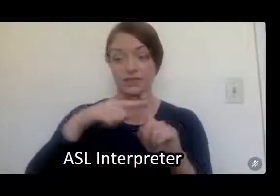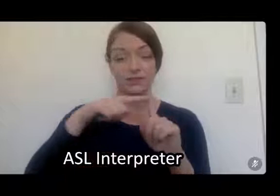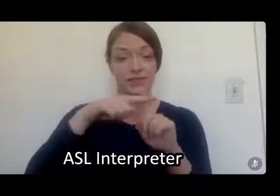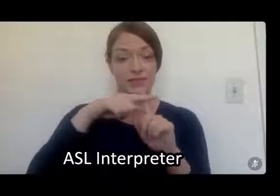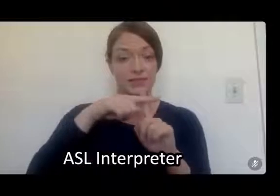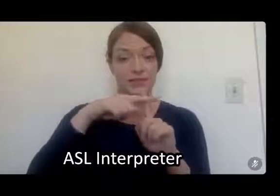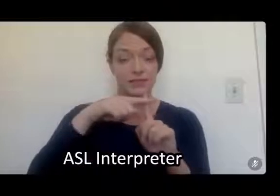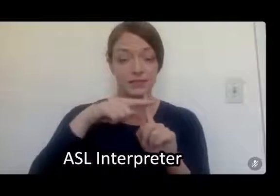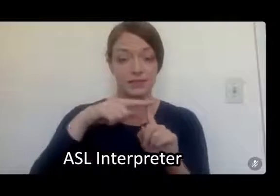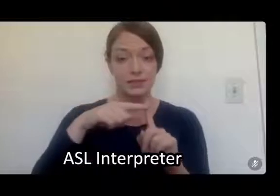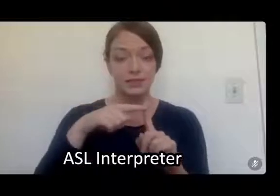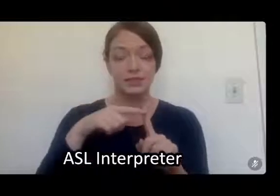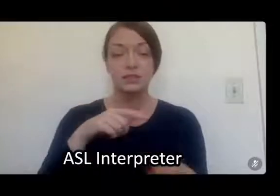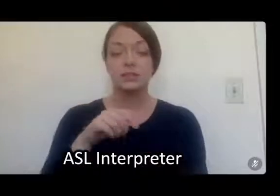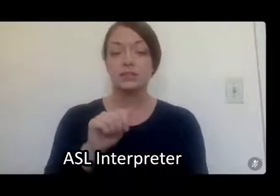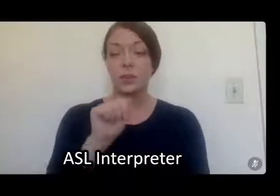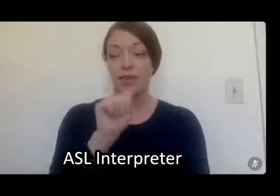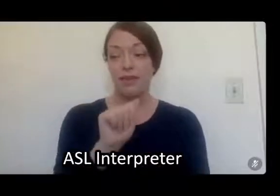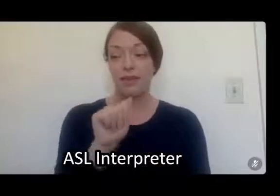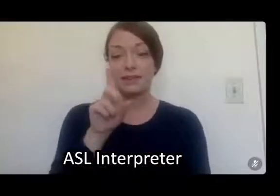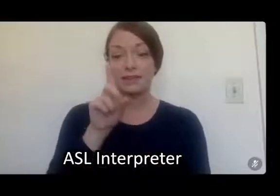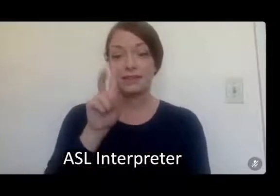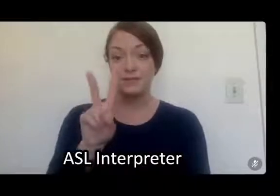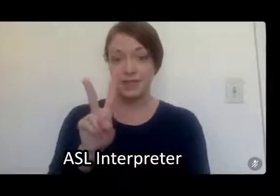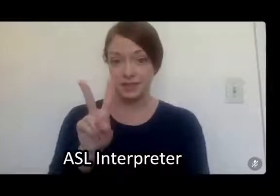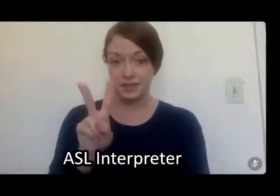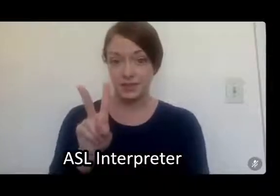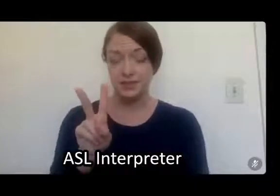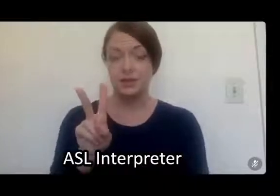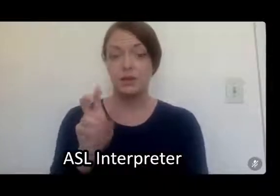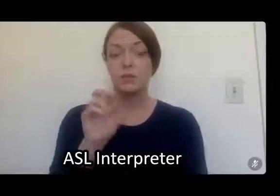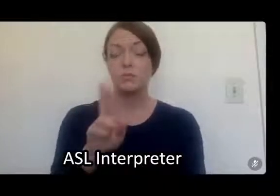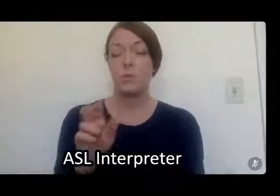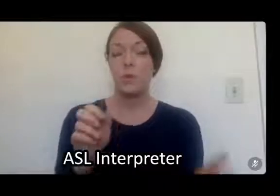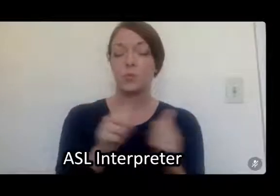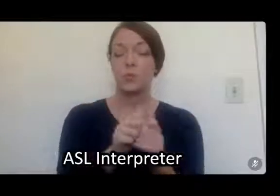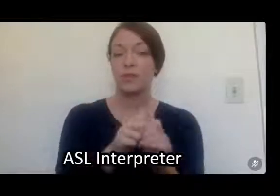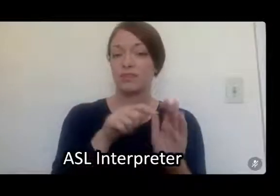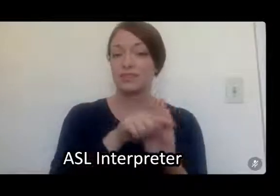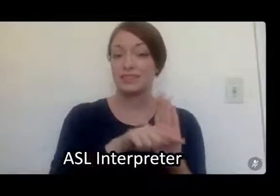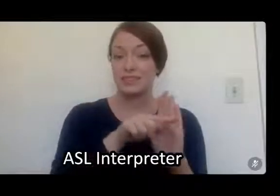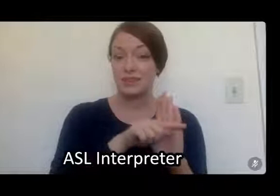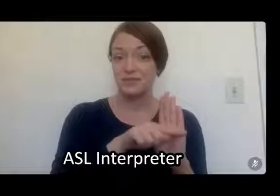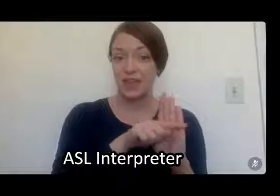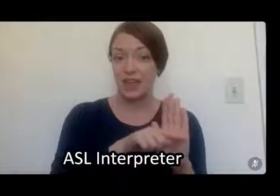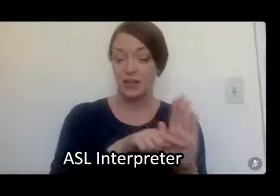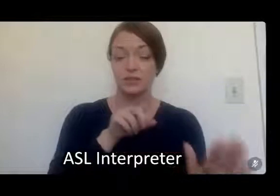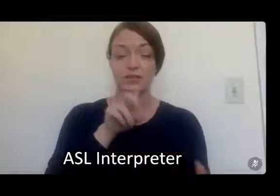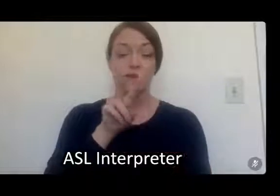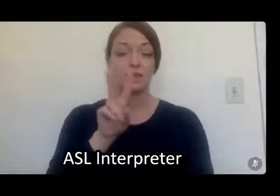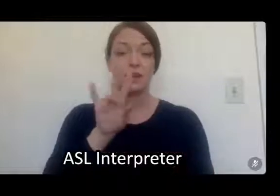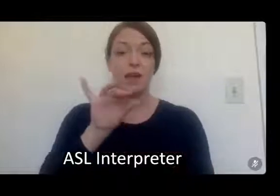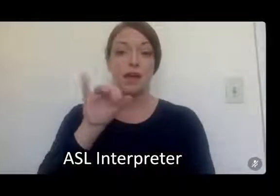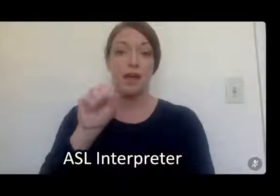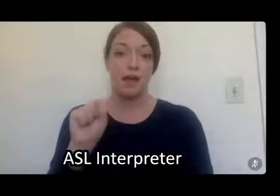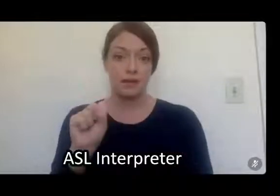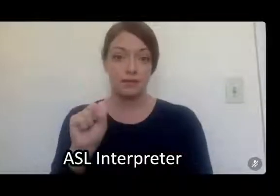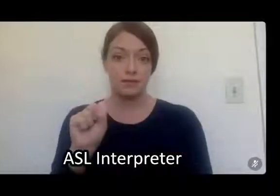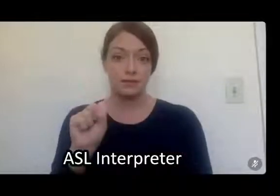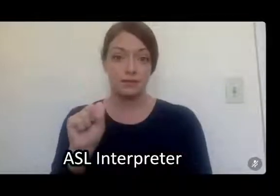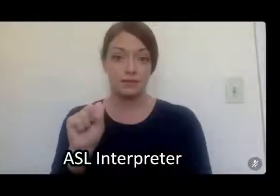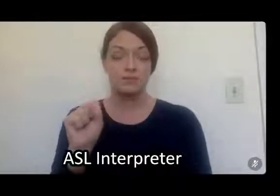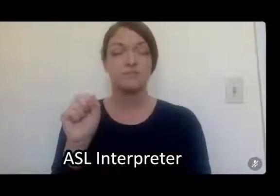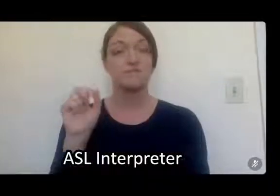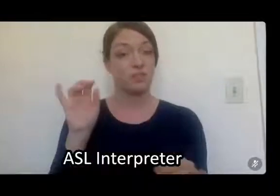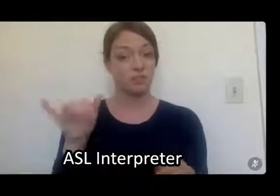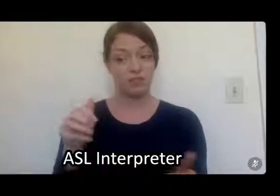doing ADV, or with disadvantage going DIS. So that's really